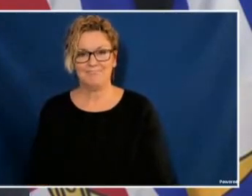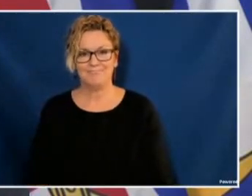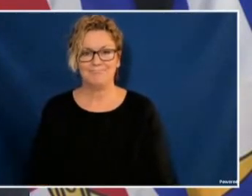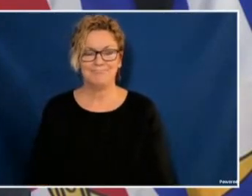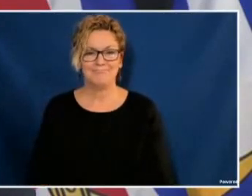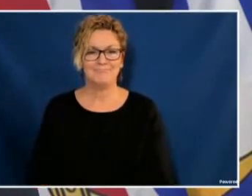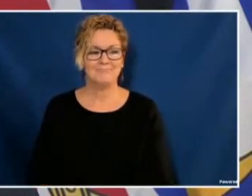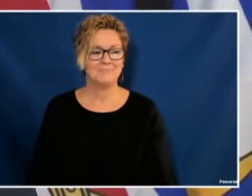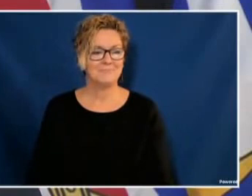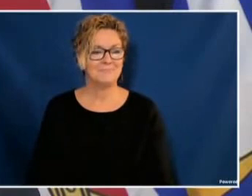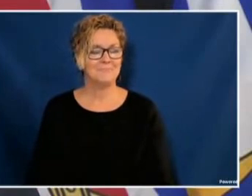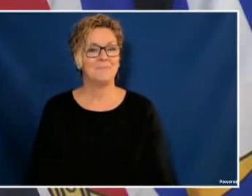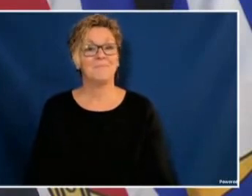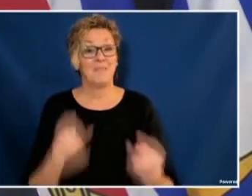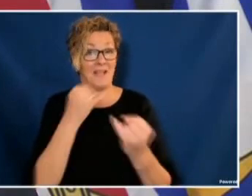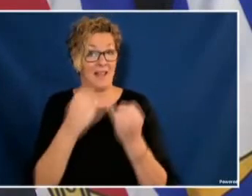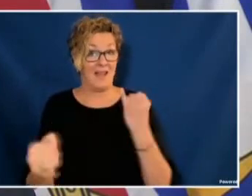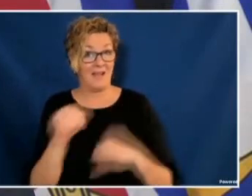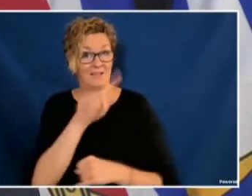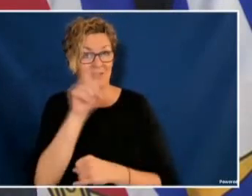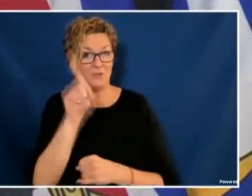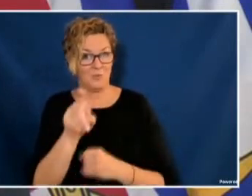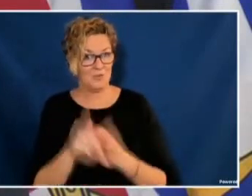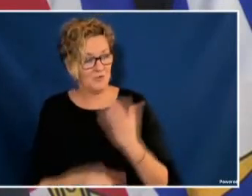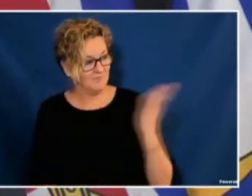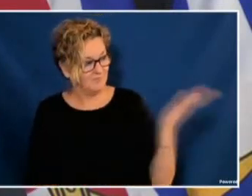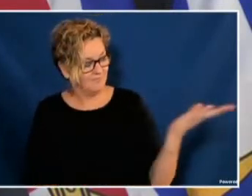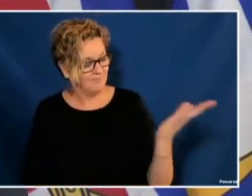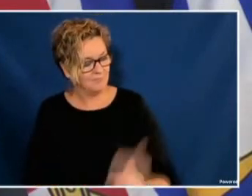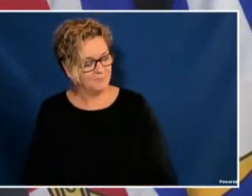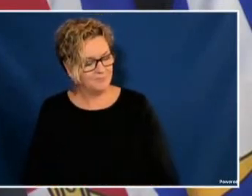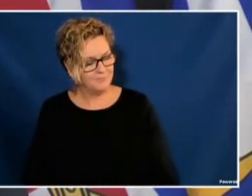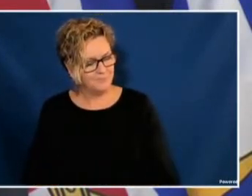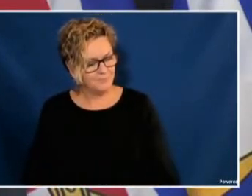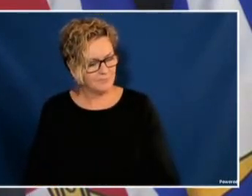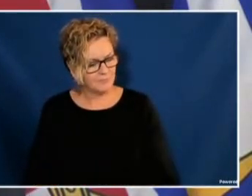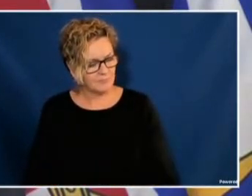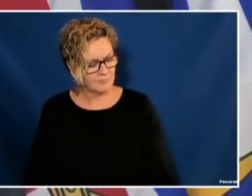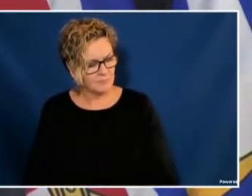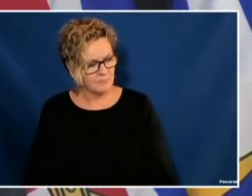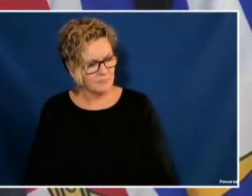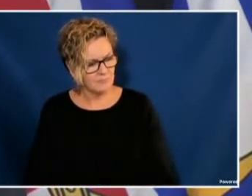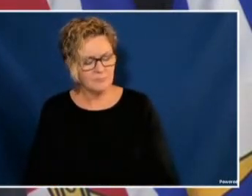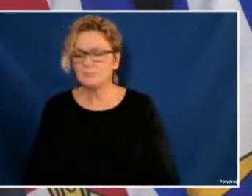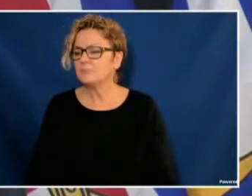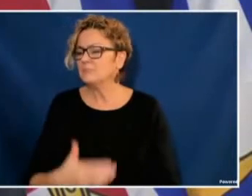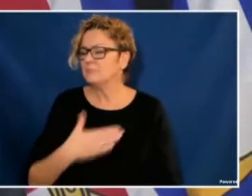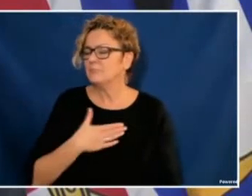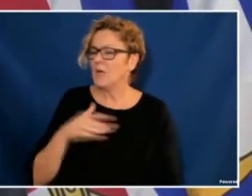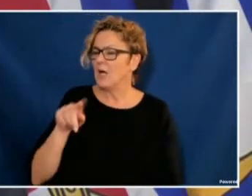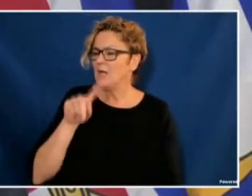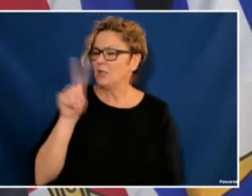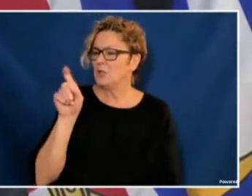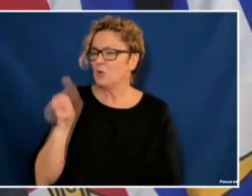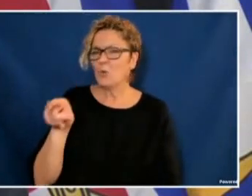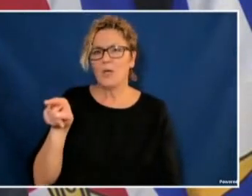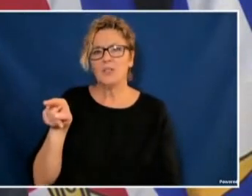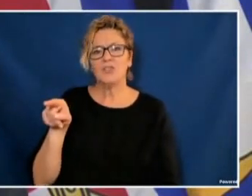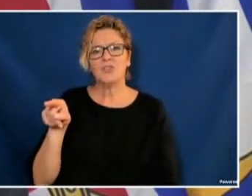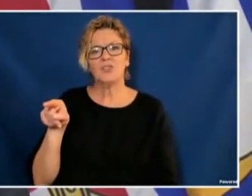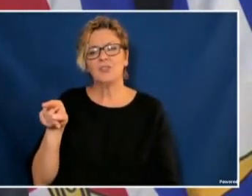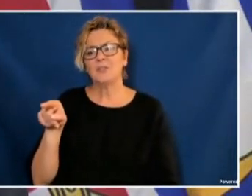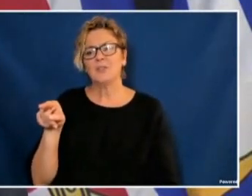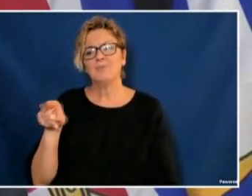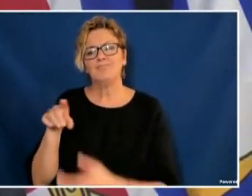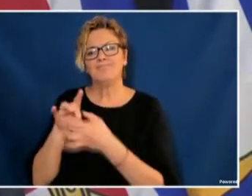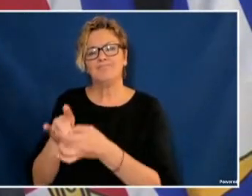recommendations. I don't want to prejudge what Dr. Brown will conclude and recommend to me.